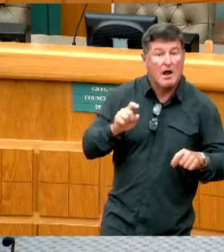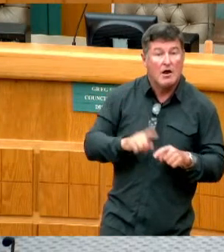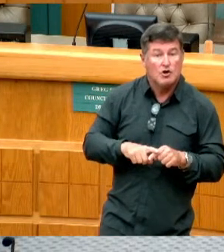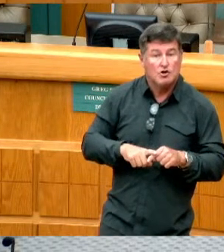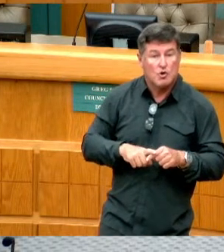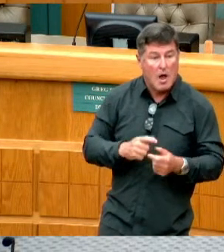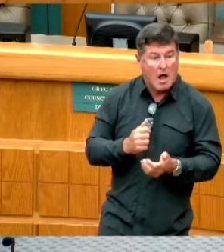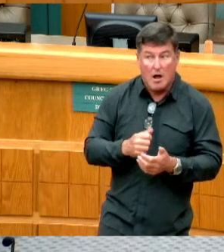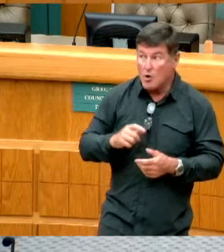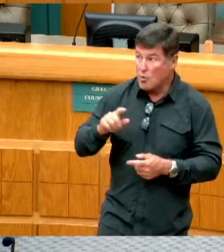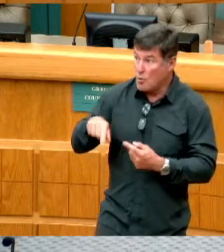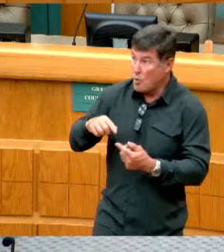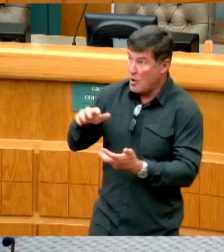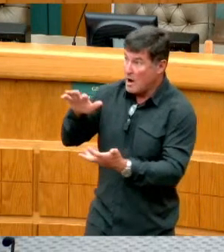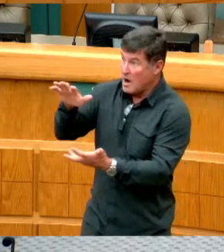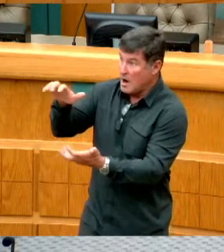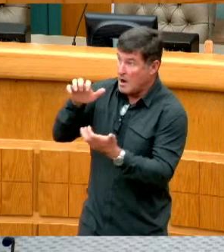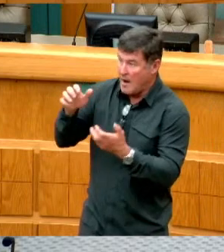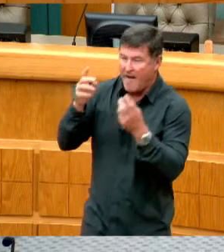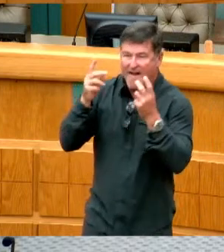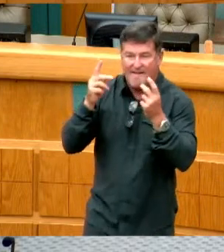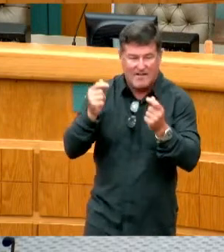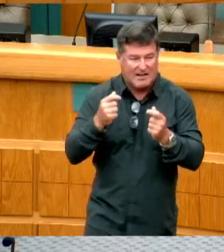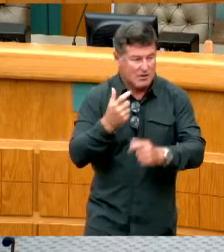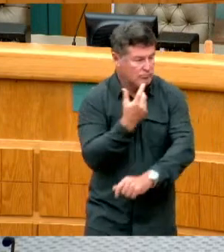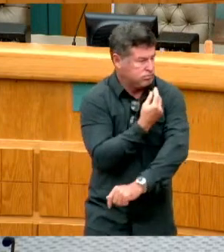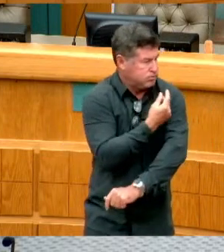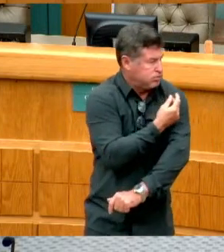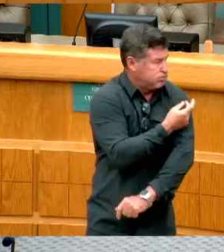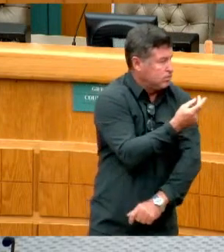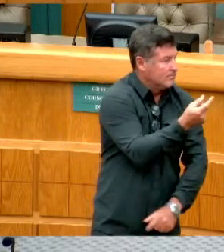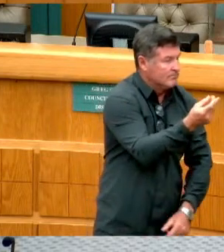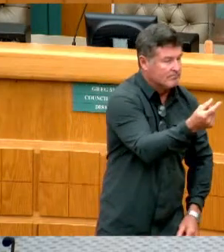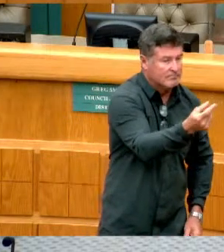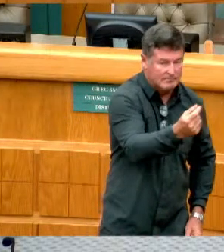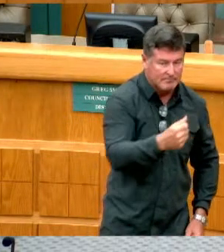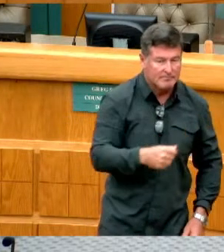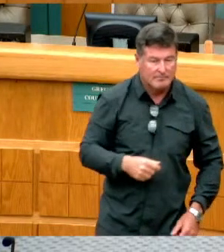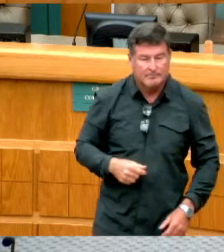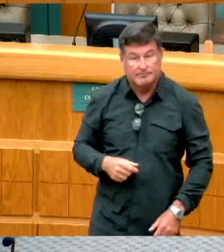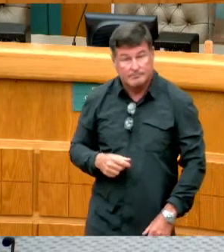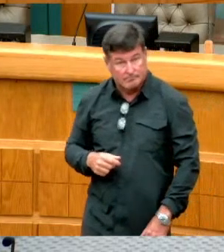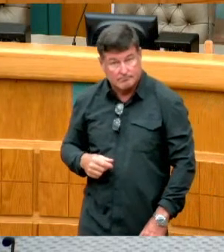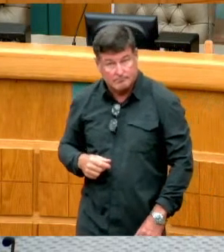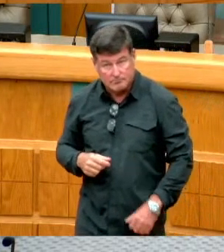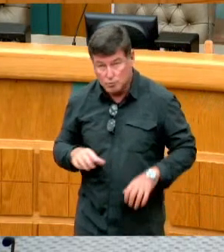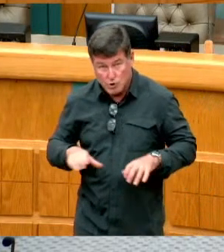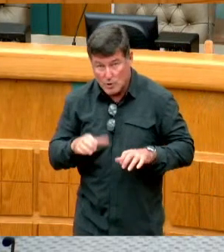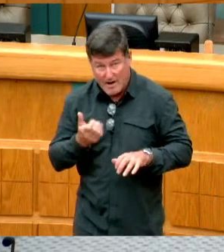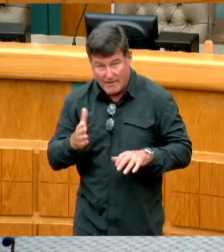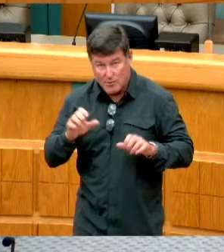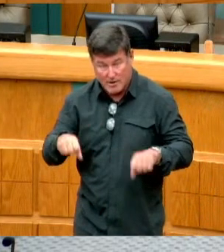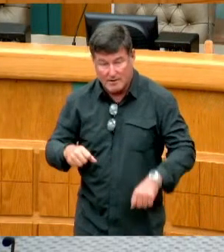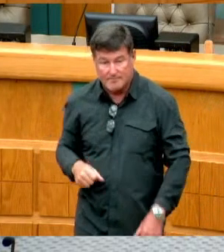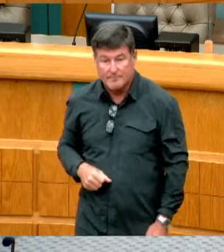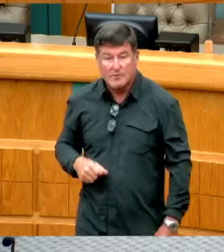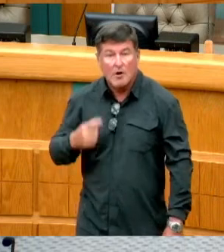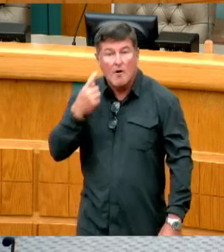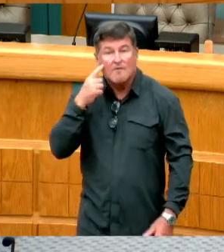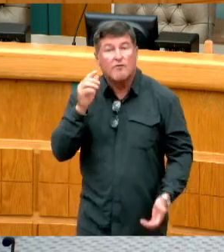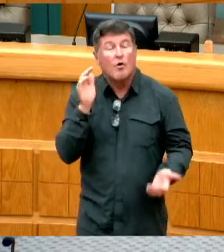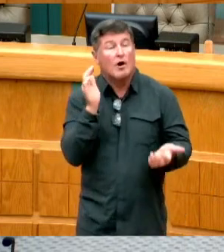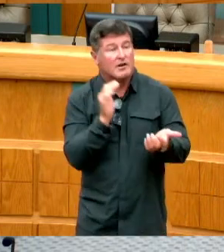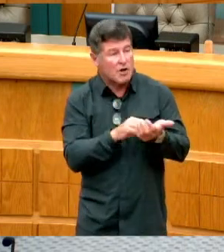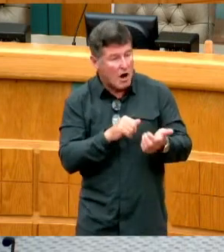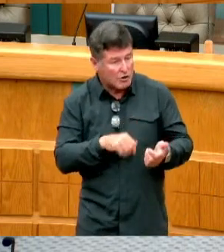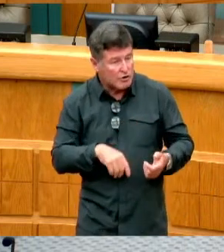arms as quickly as it comes in when at all possible. For providers, doctors,